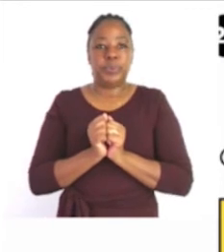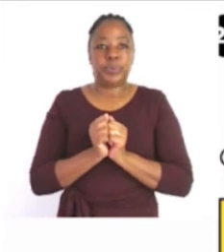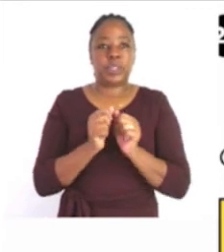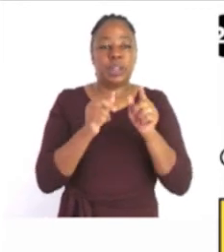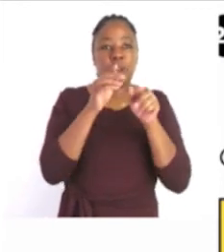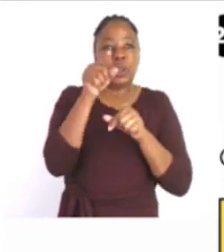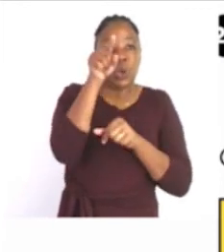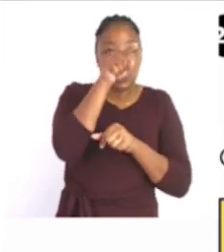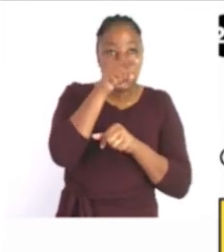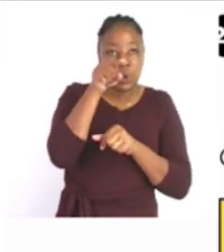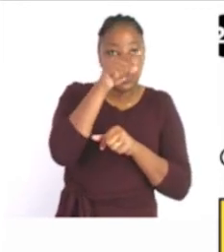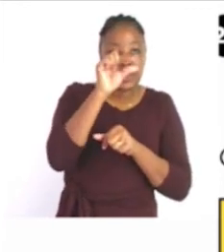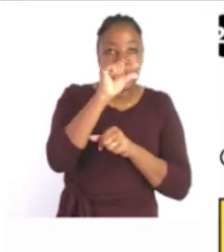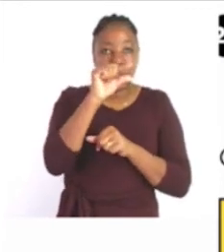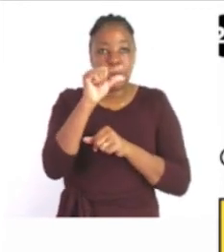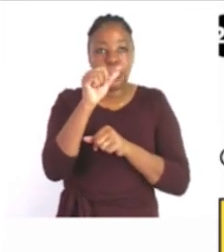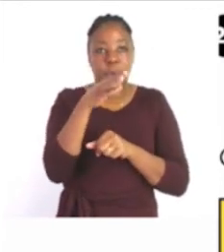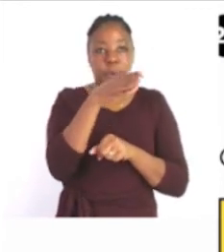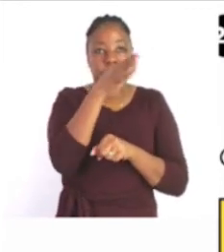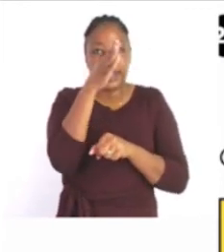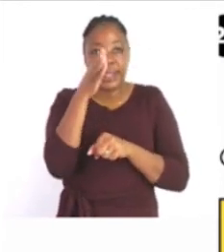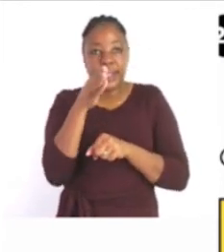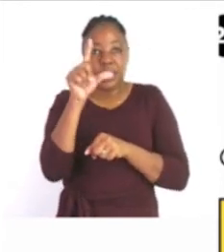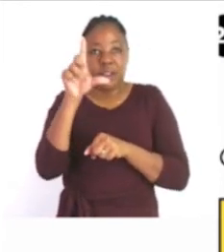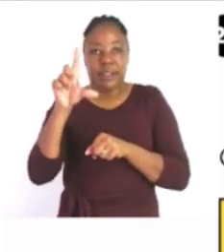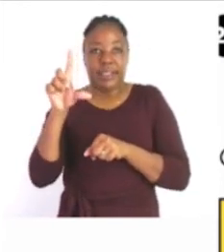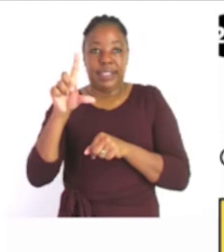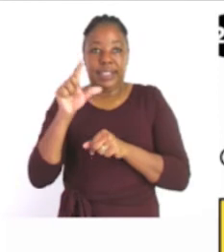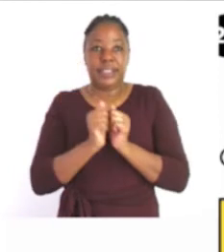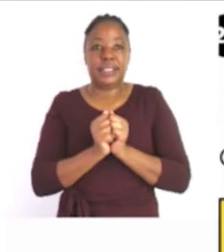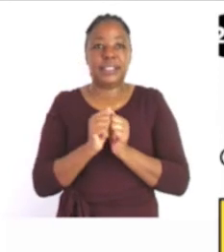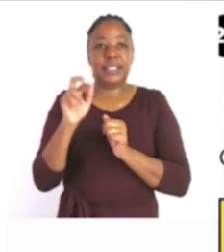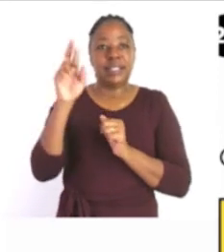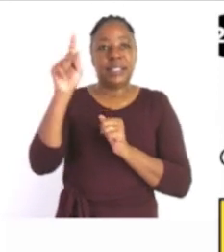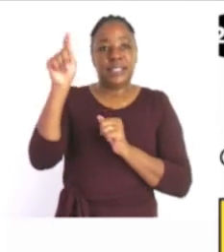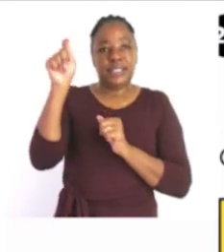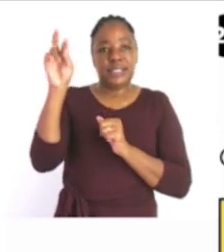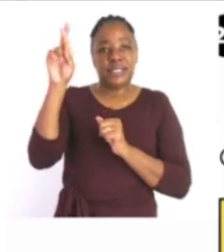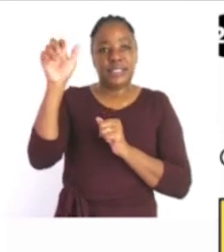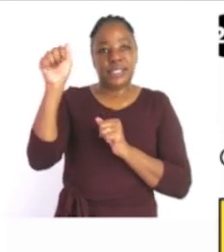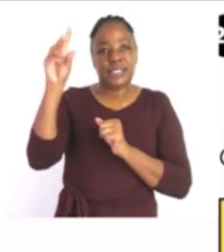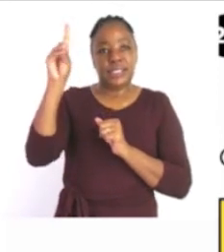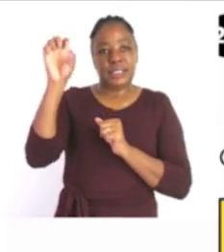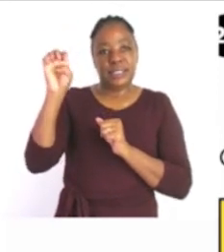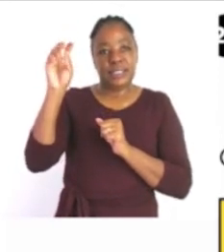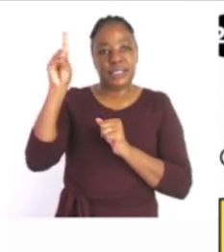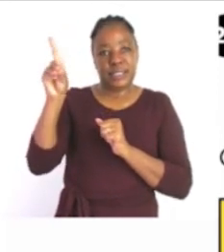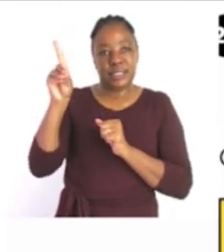Our words on the left are the yellow ones. So we have traded, great,